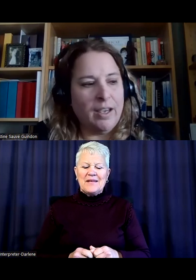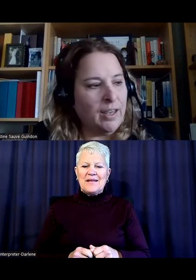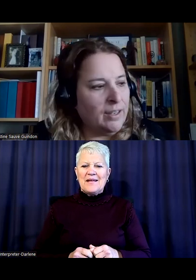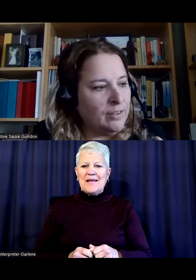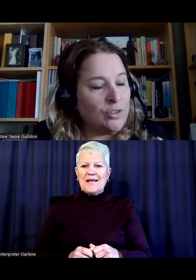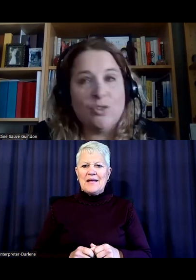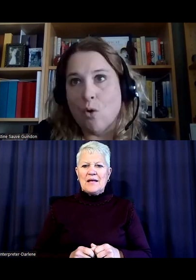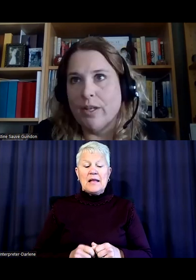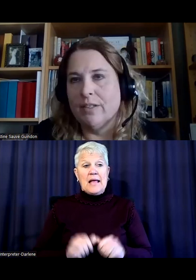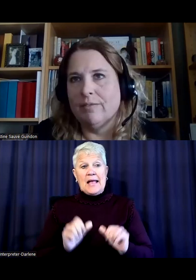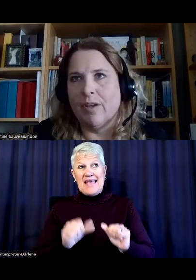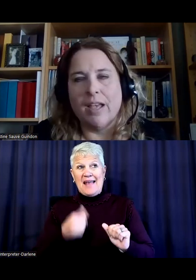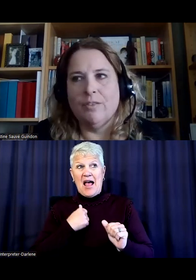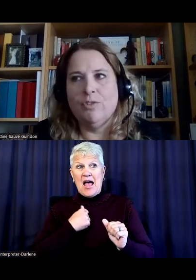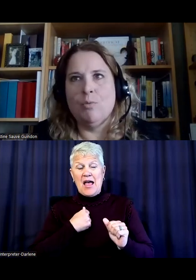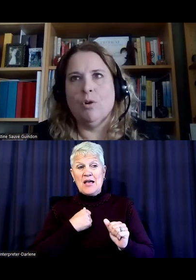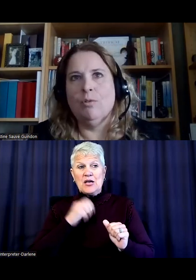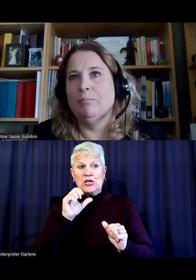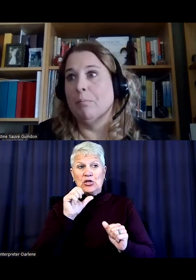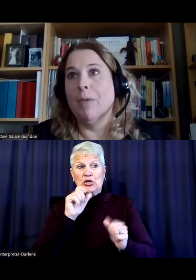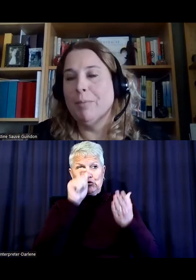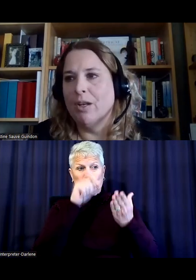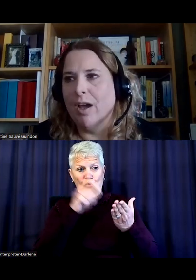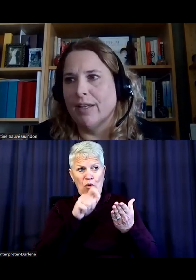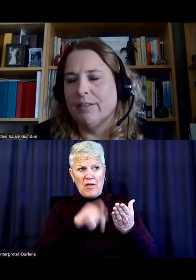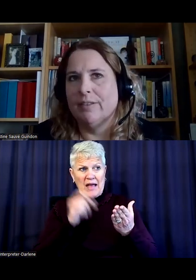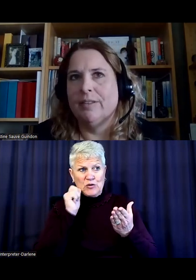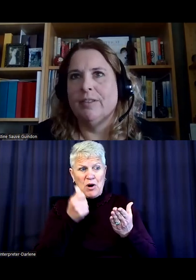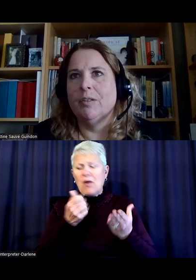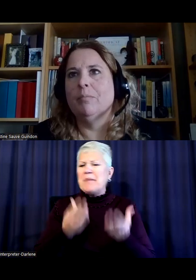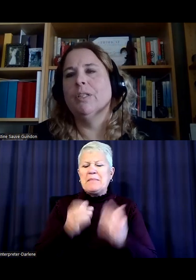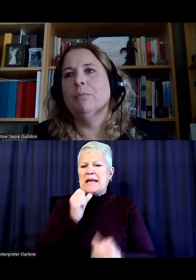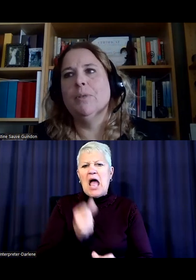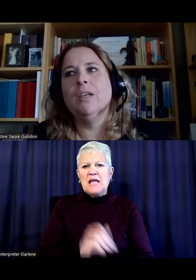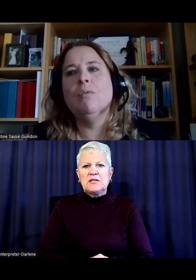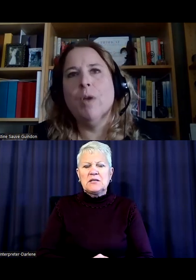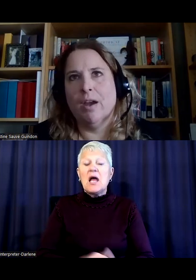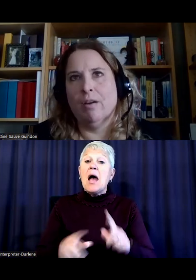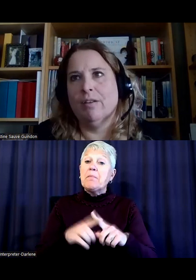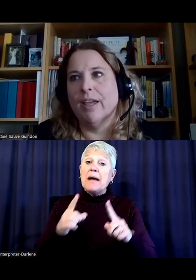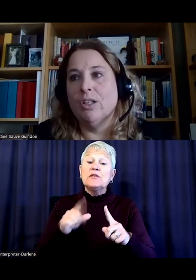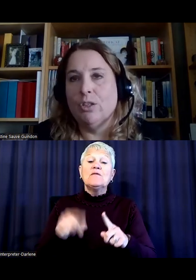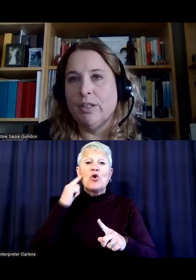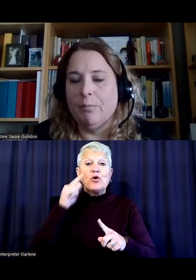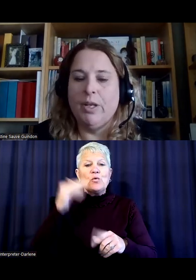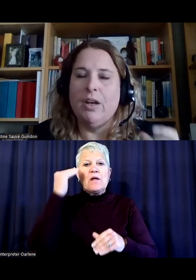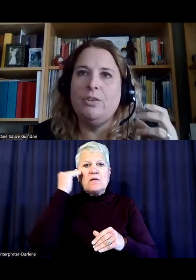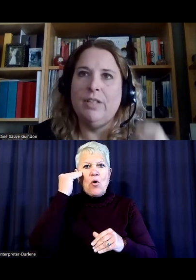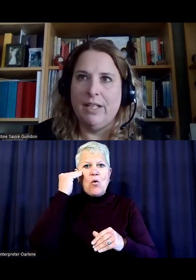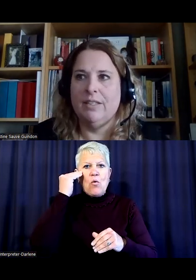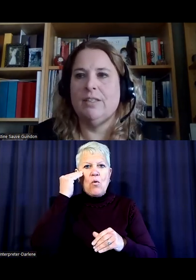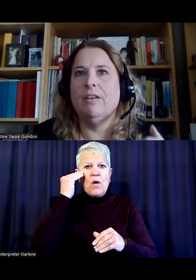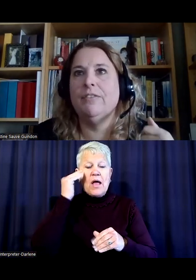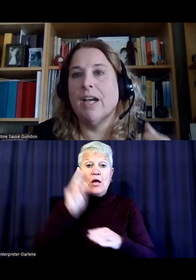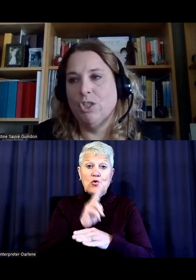Can I score it as of tomorrow? Maybe not. But to be aware and looking, putting on